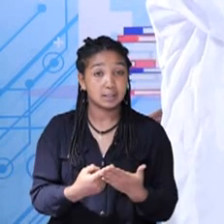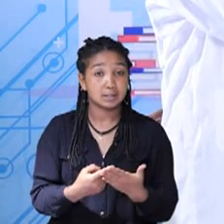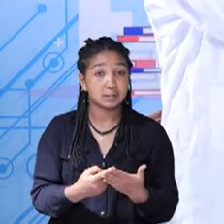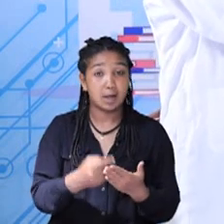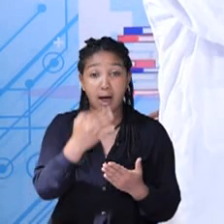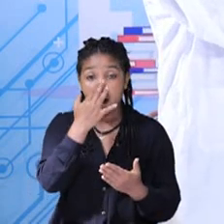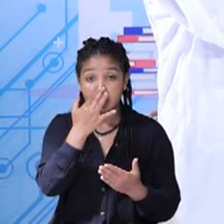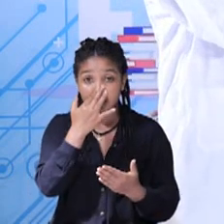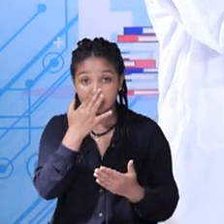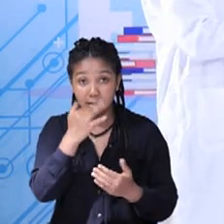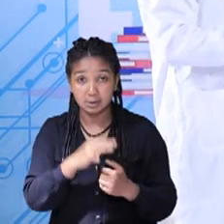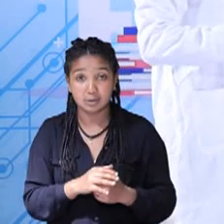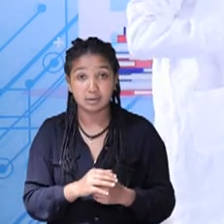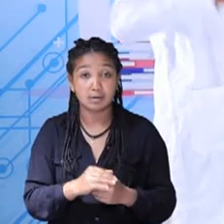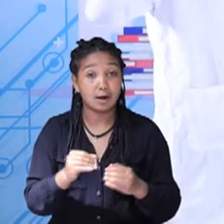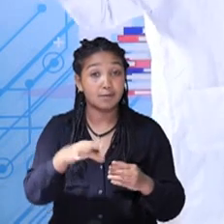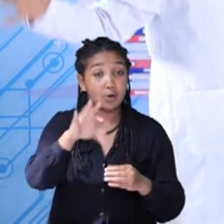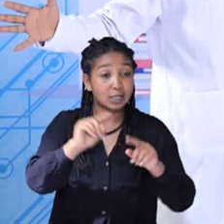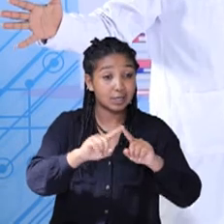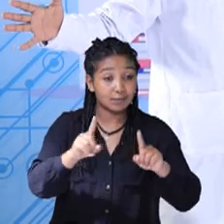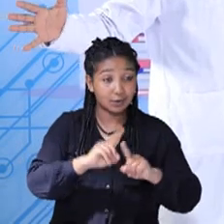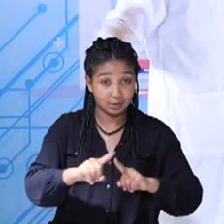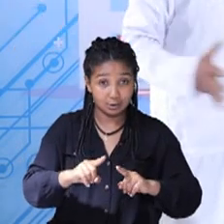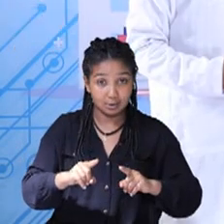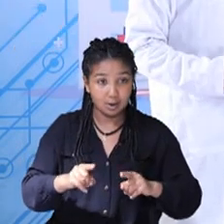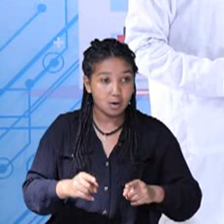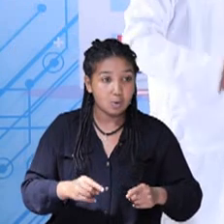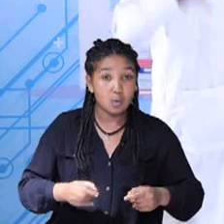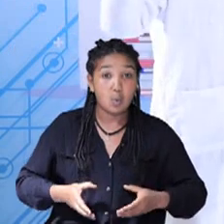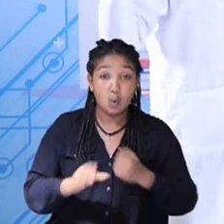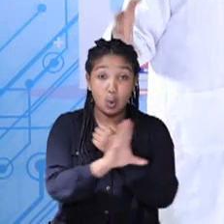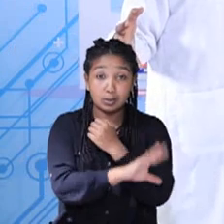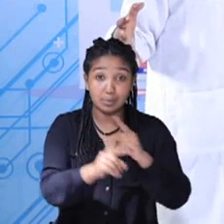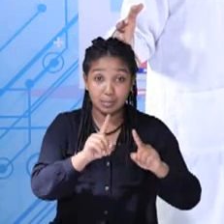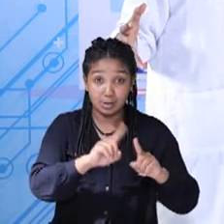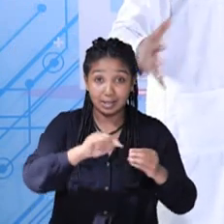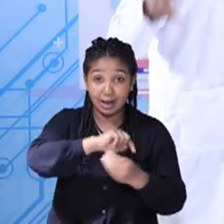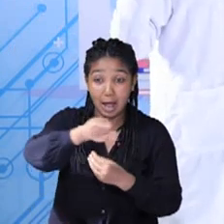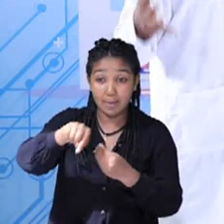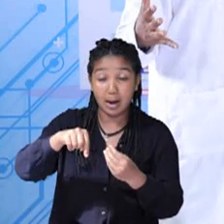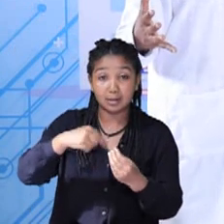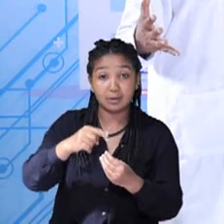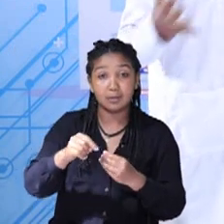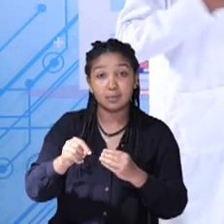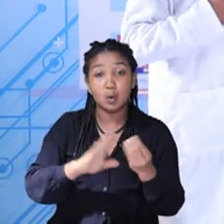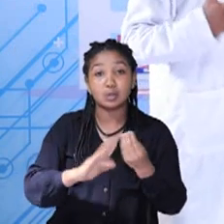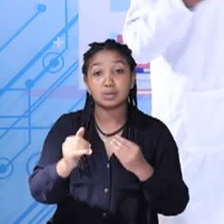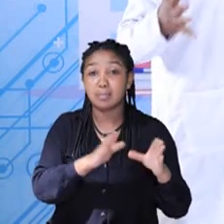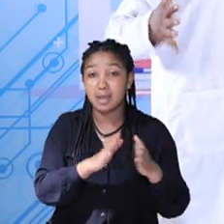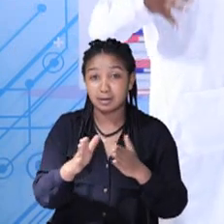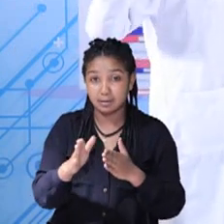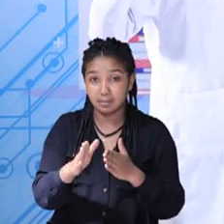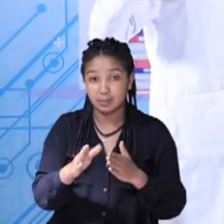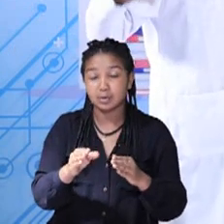This adaptation, they are found in different continents, but the climatic conditions make them